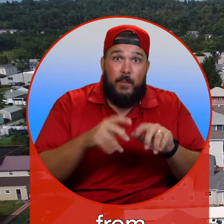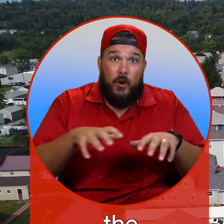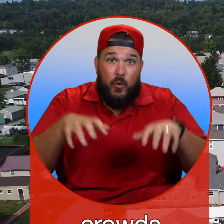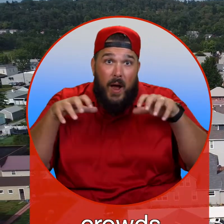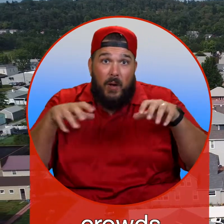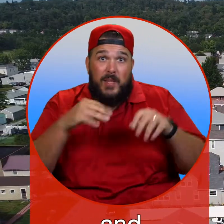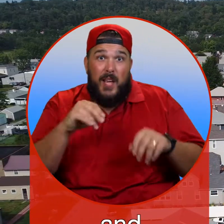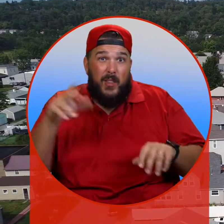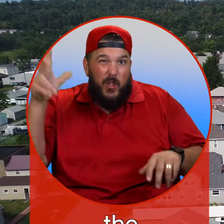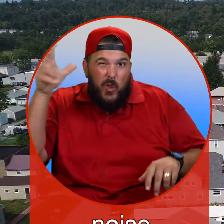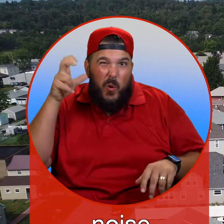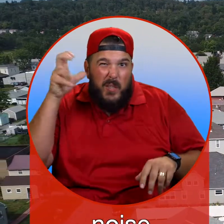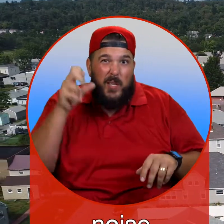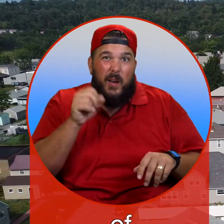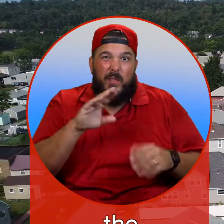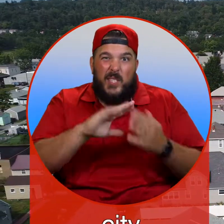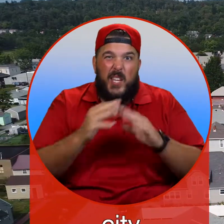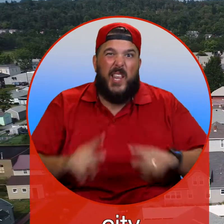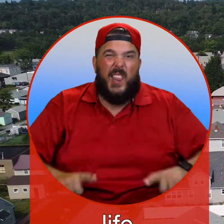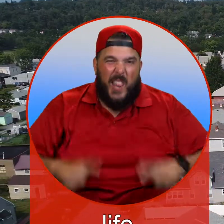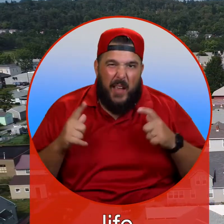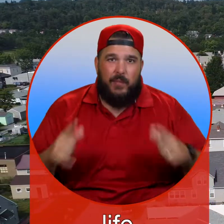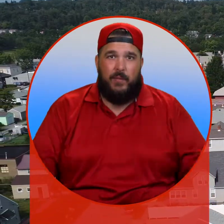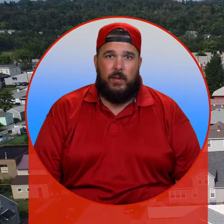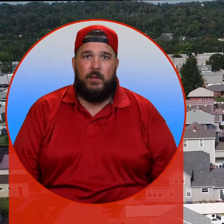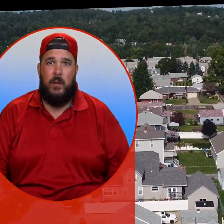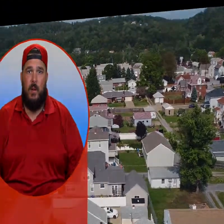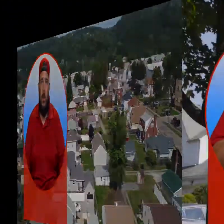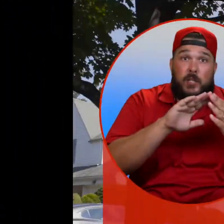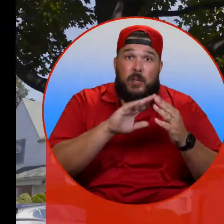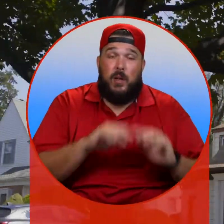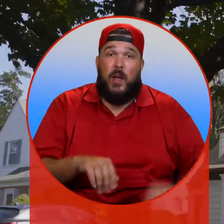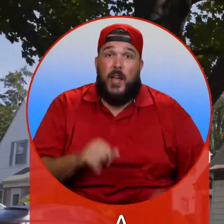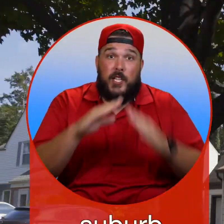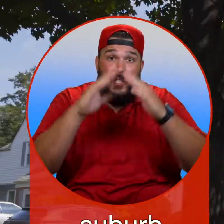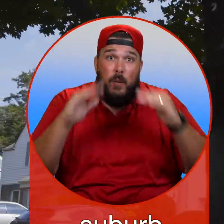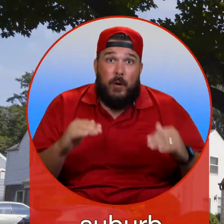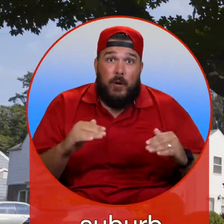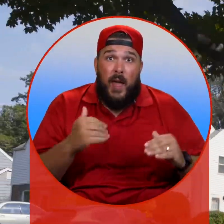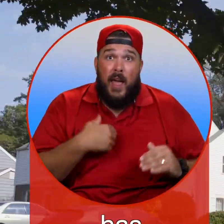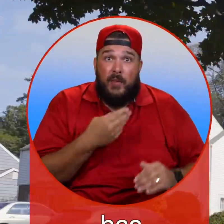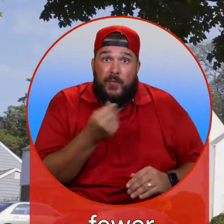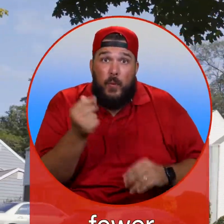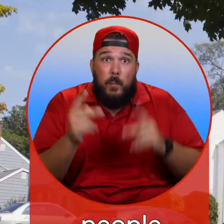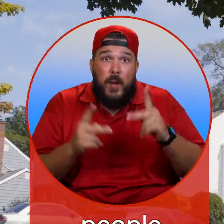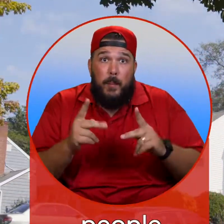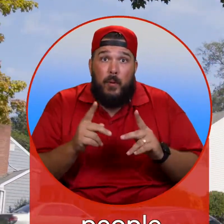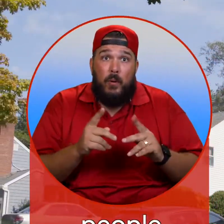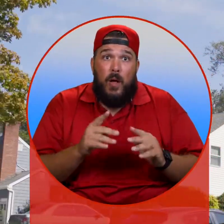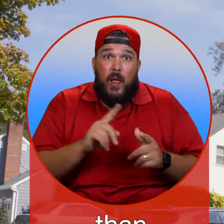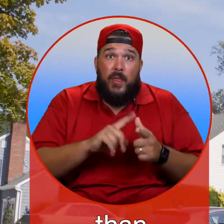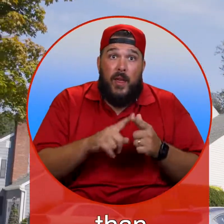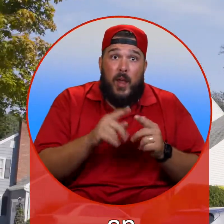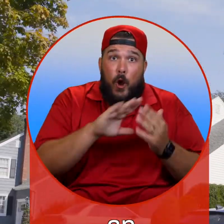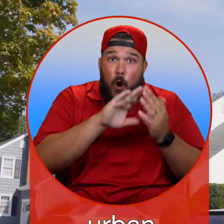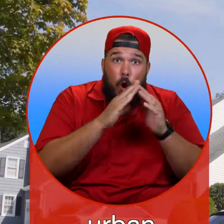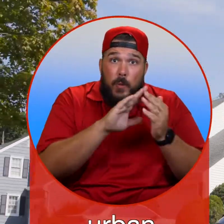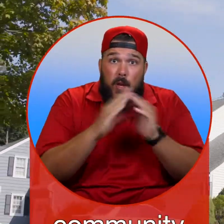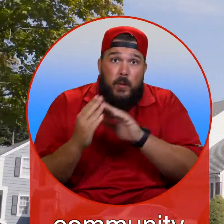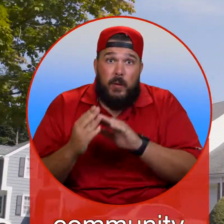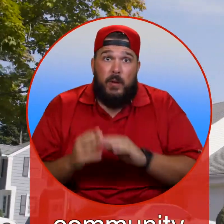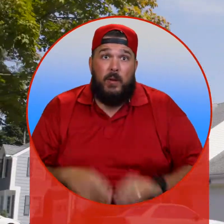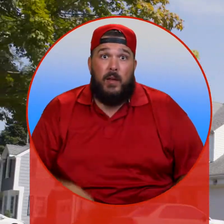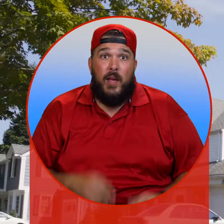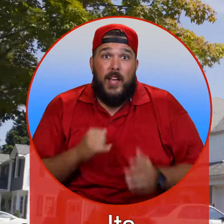escape from the crowds and the noise of the city life. A suburb has fewer people than an